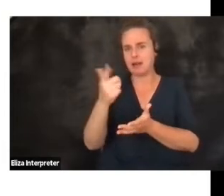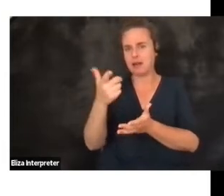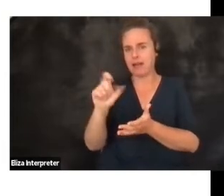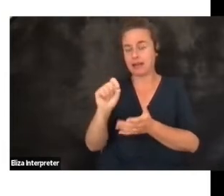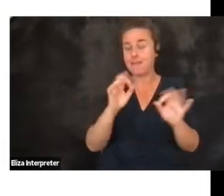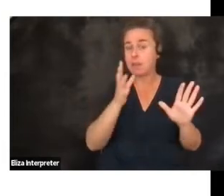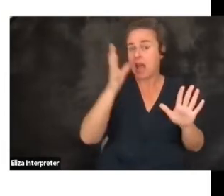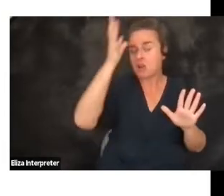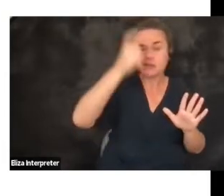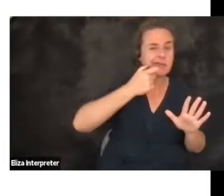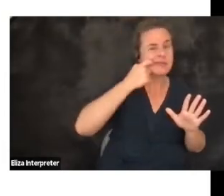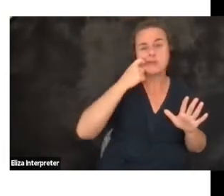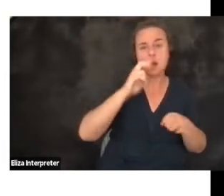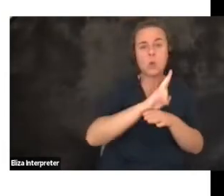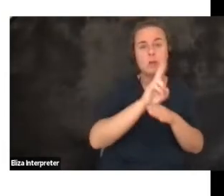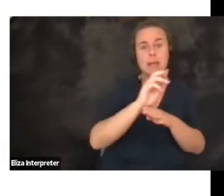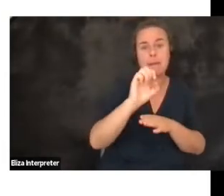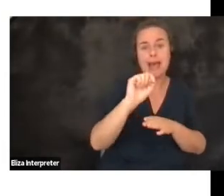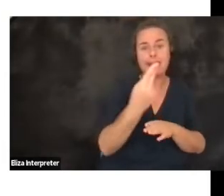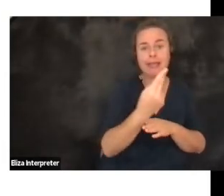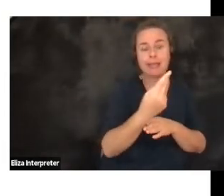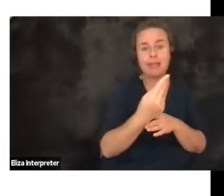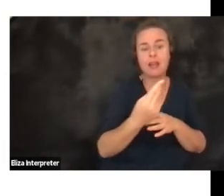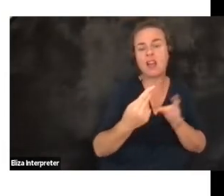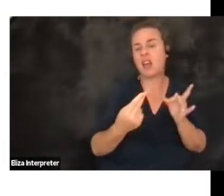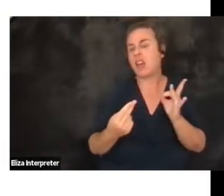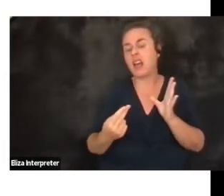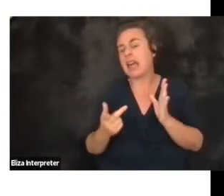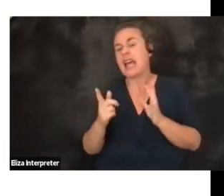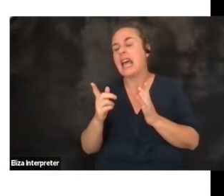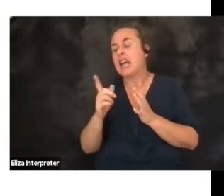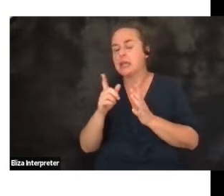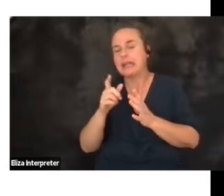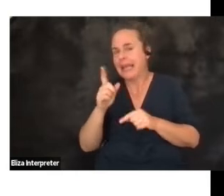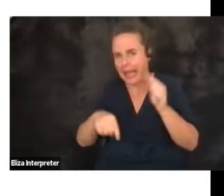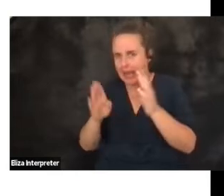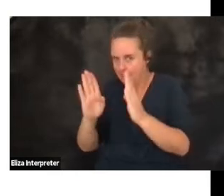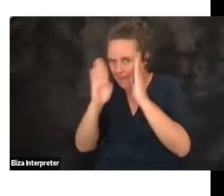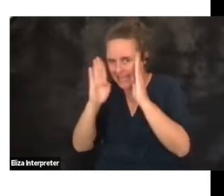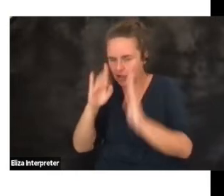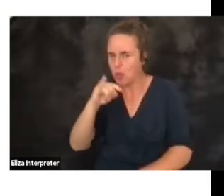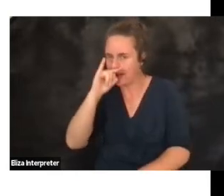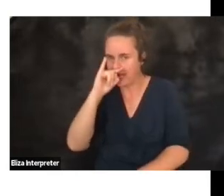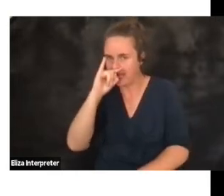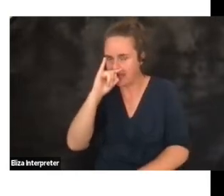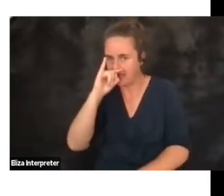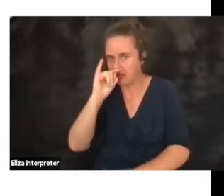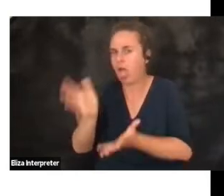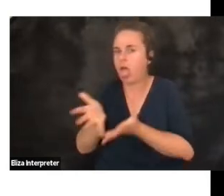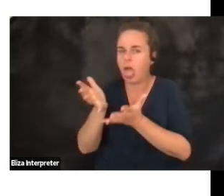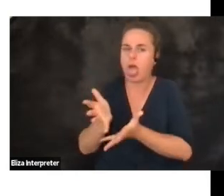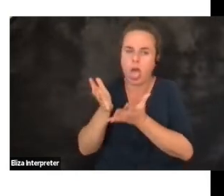meth, it is very difficult for them to be attentive parents, in part because there's so much